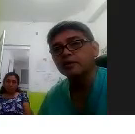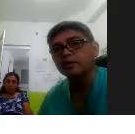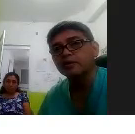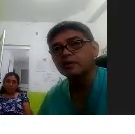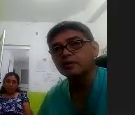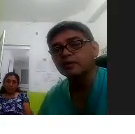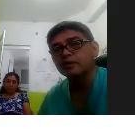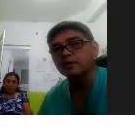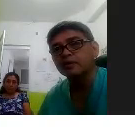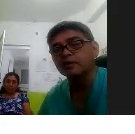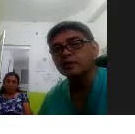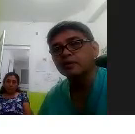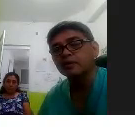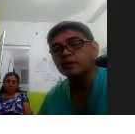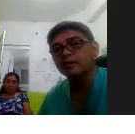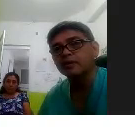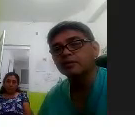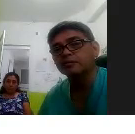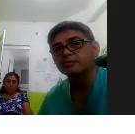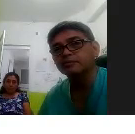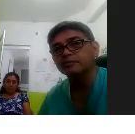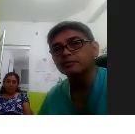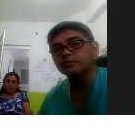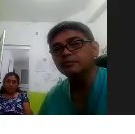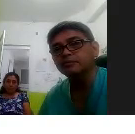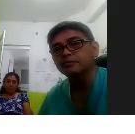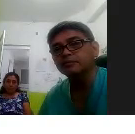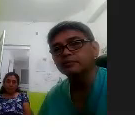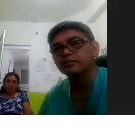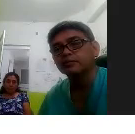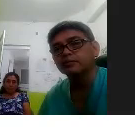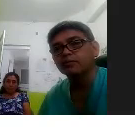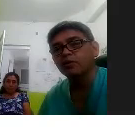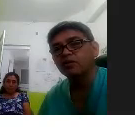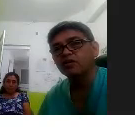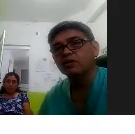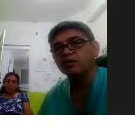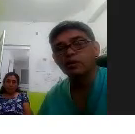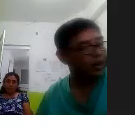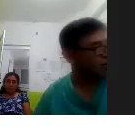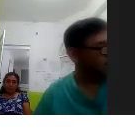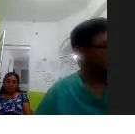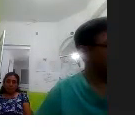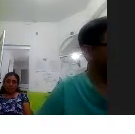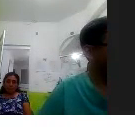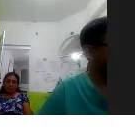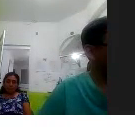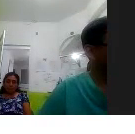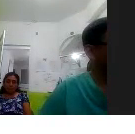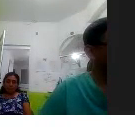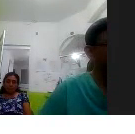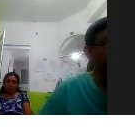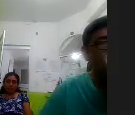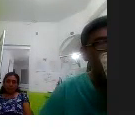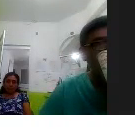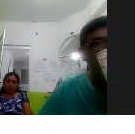hospital there. He trains local and international students and volunteers in healthcare education and